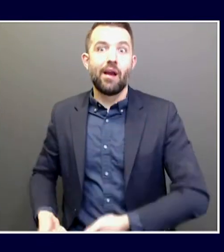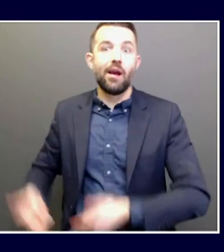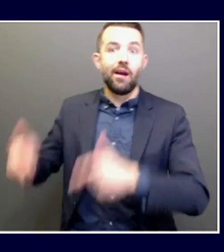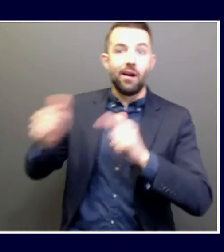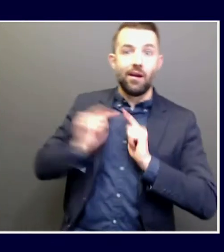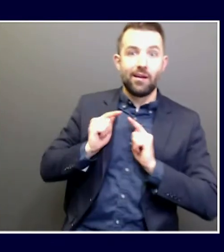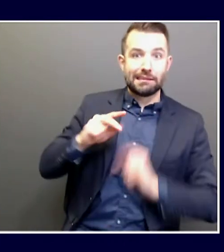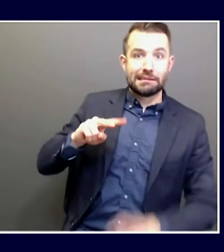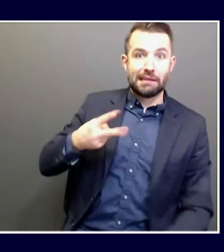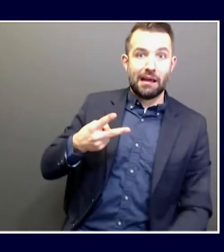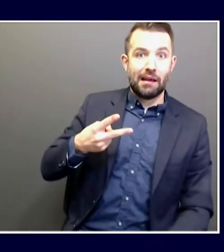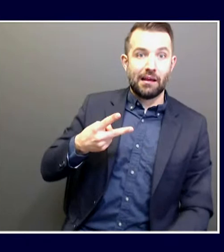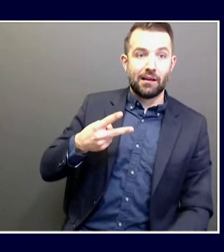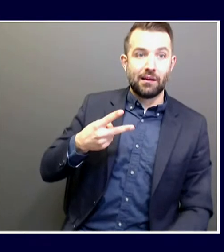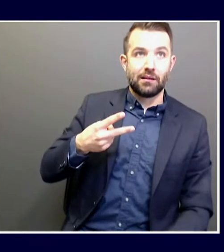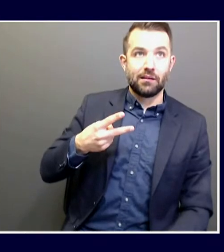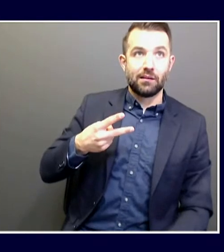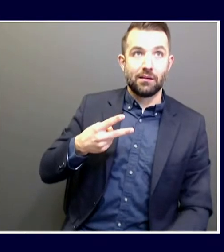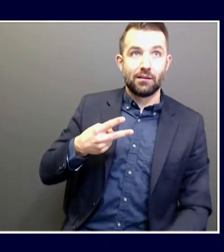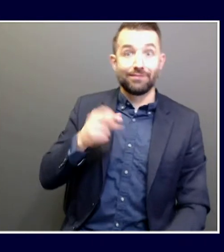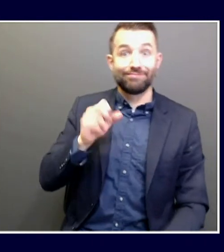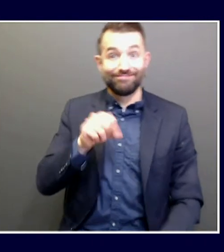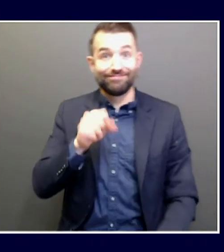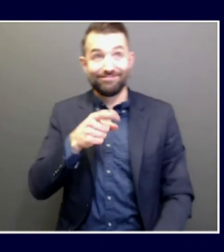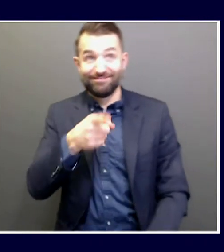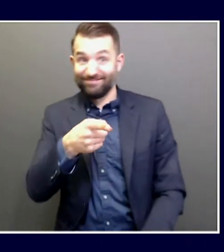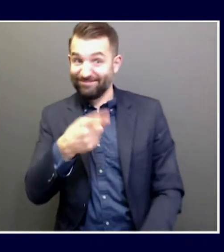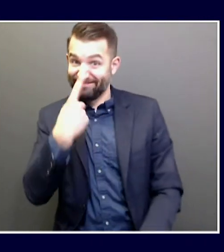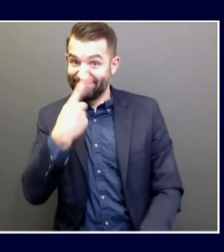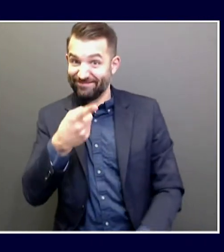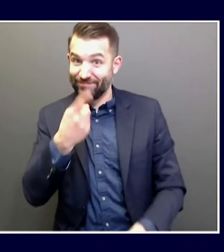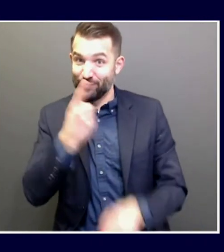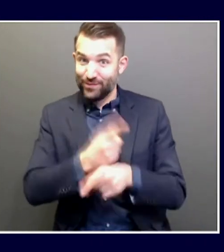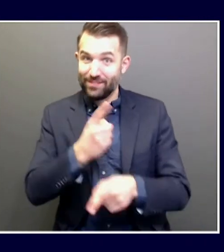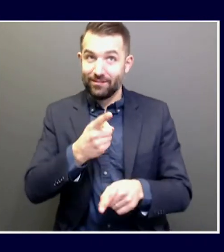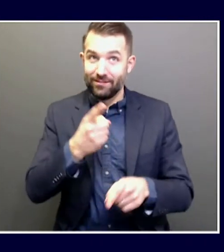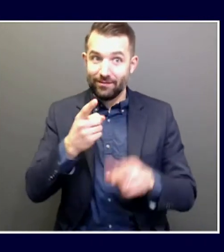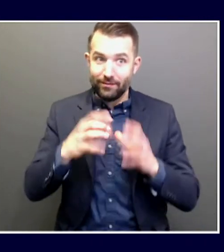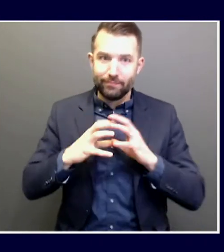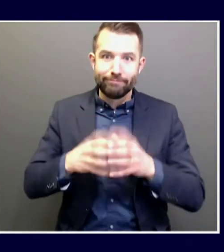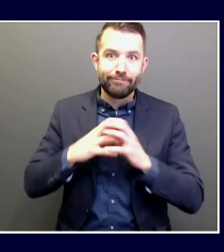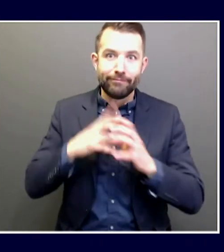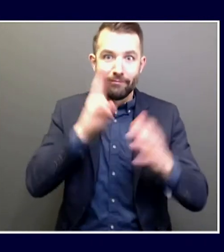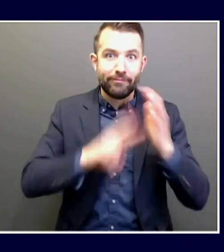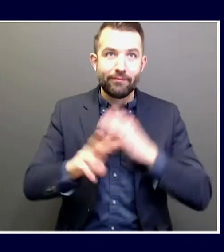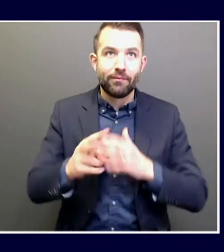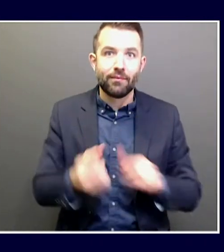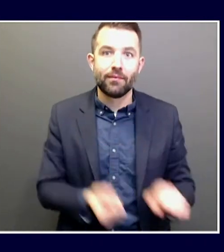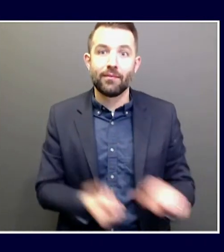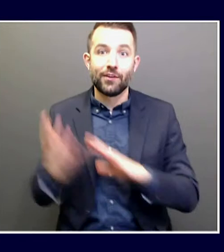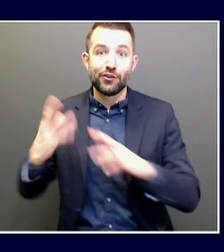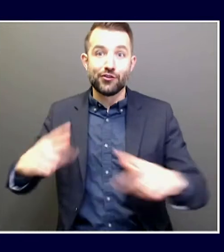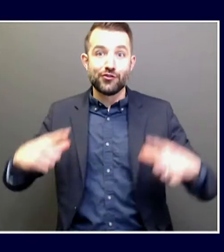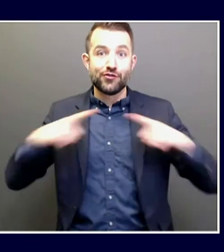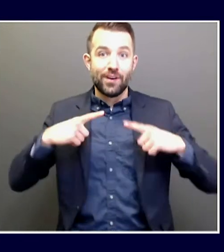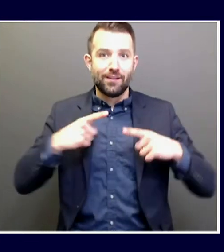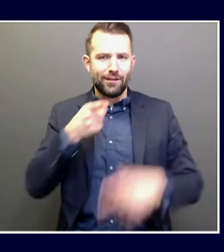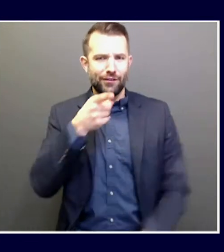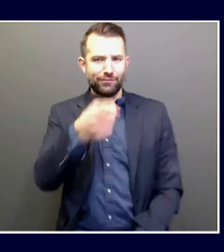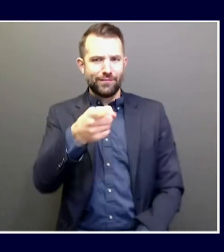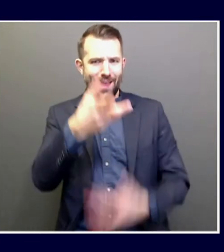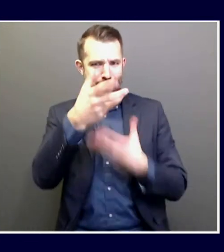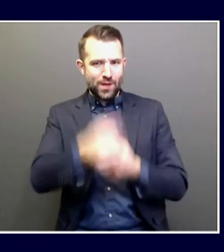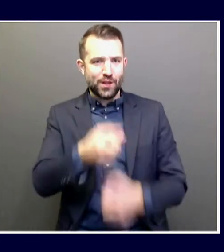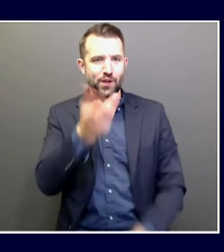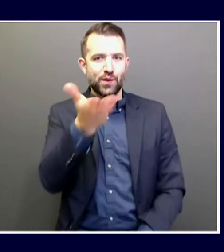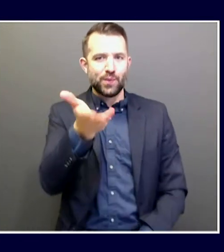ball. However, we do rely upon when we're doing models and working with that, we look